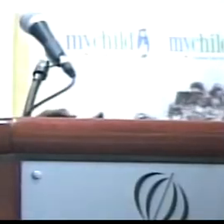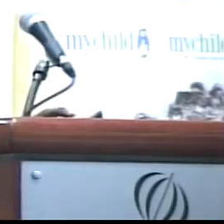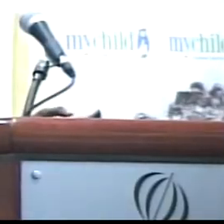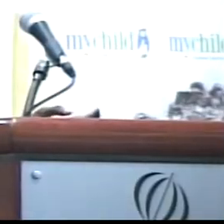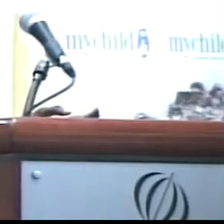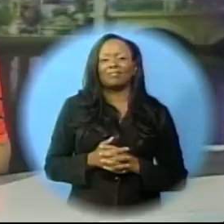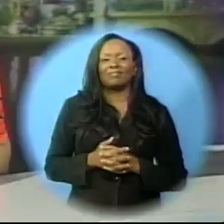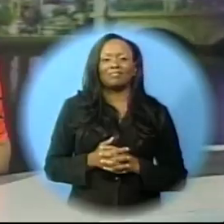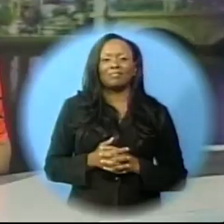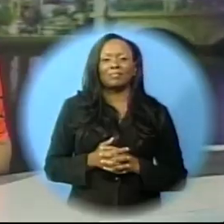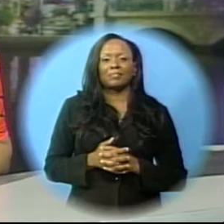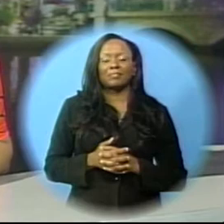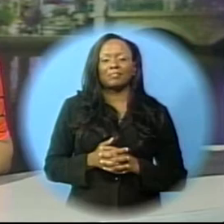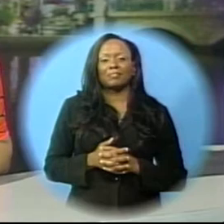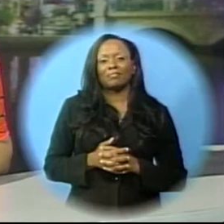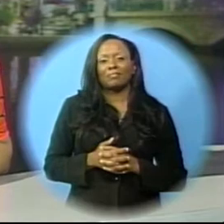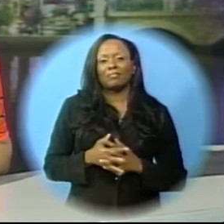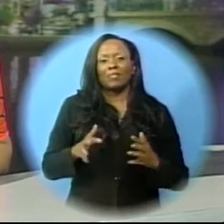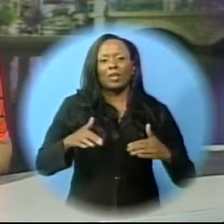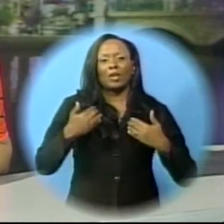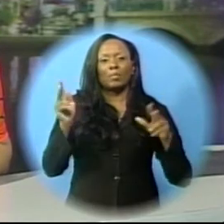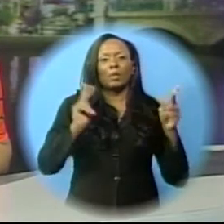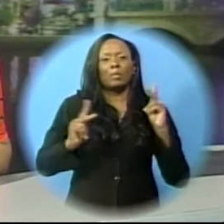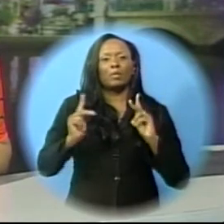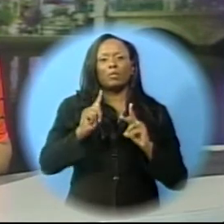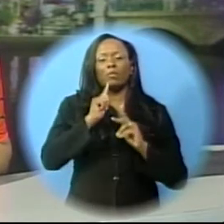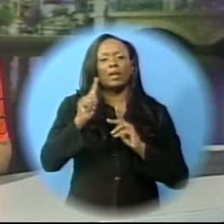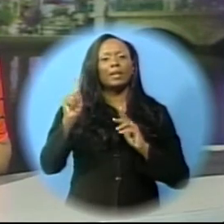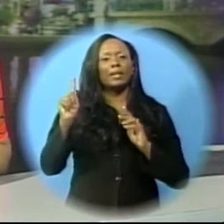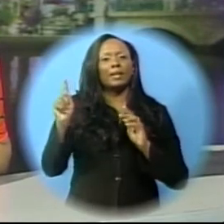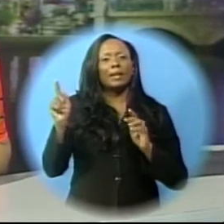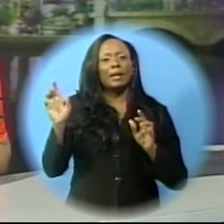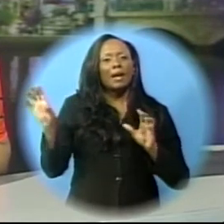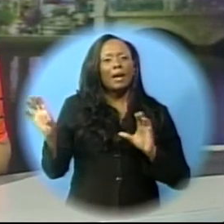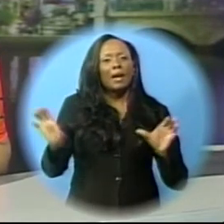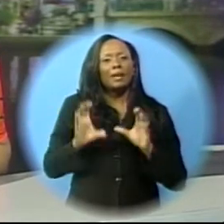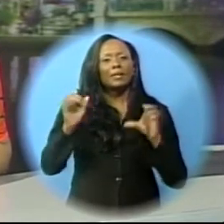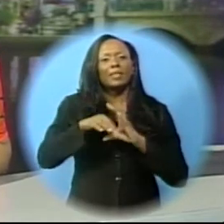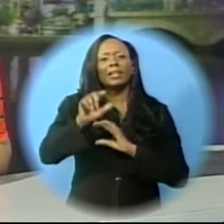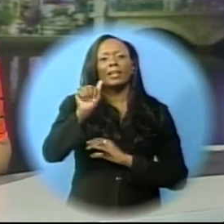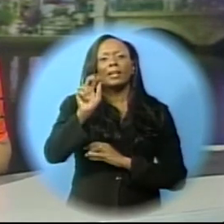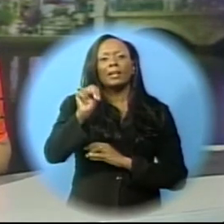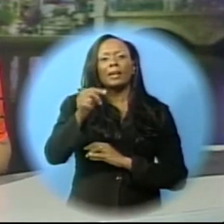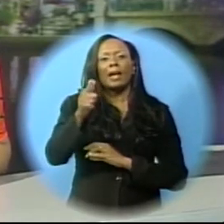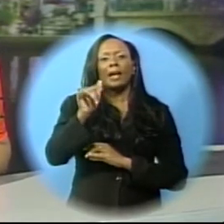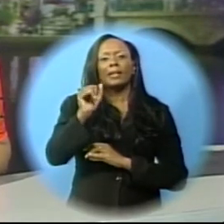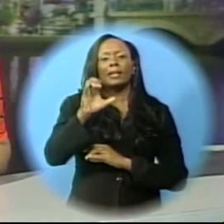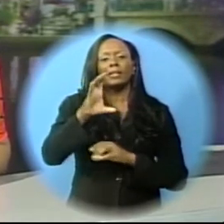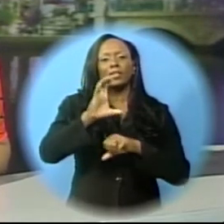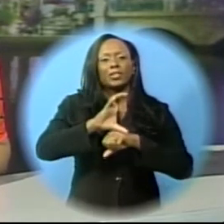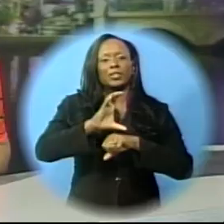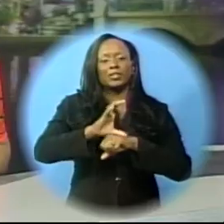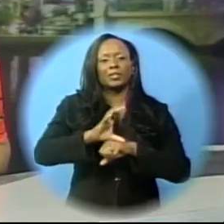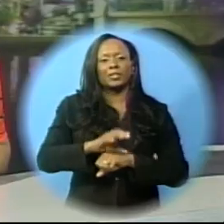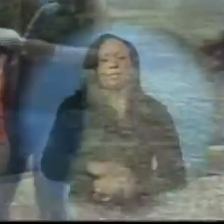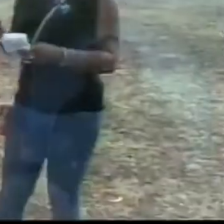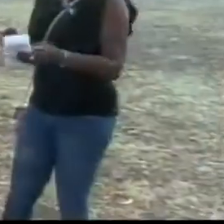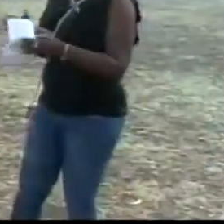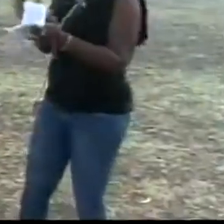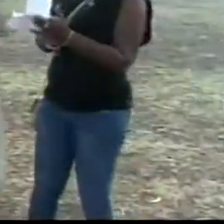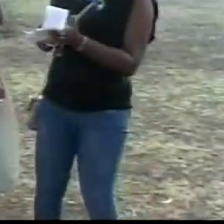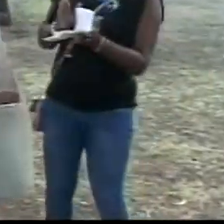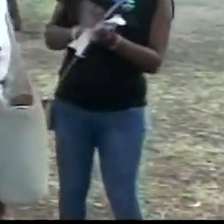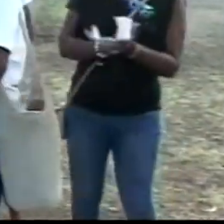children. Well, the youth continue to be very active in the local Anglican church. Over 400 of them gathered in Queen's